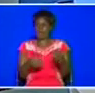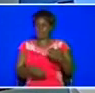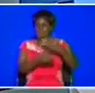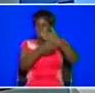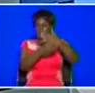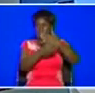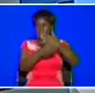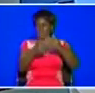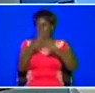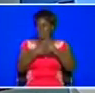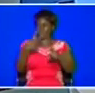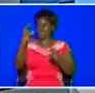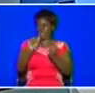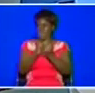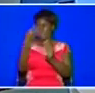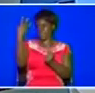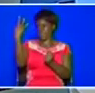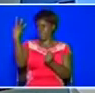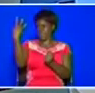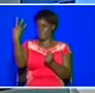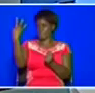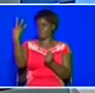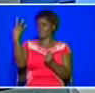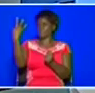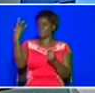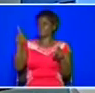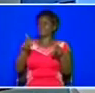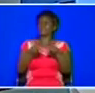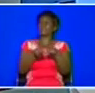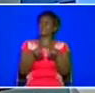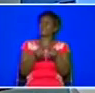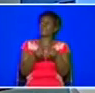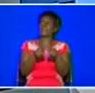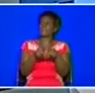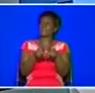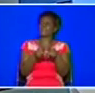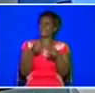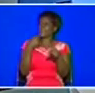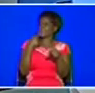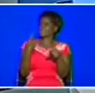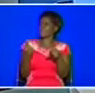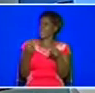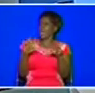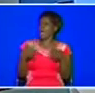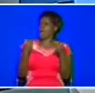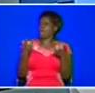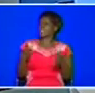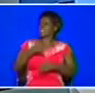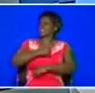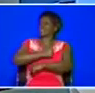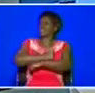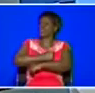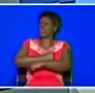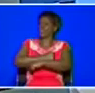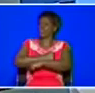since 2013. And they also made a mention of how many schools